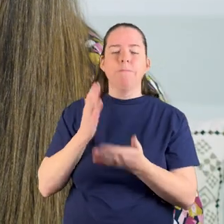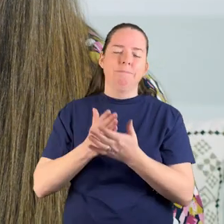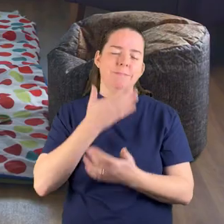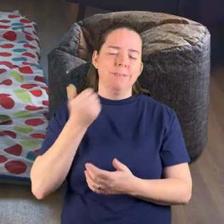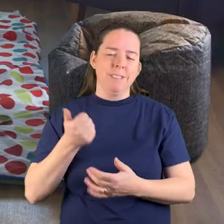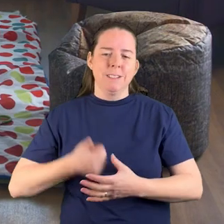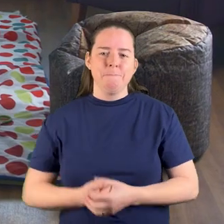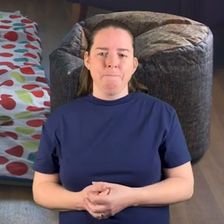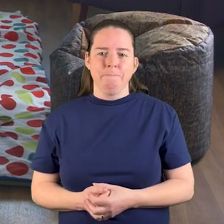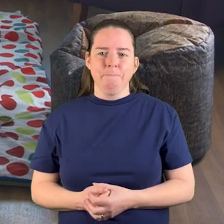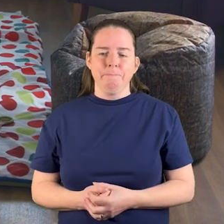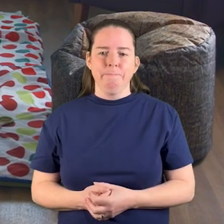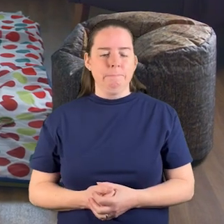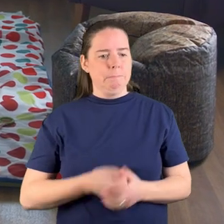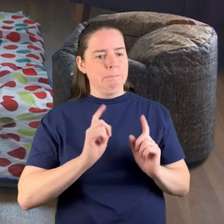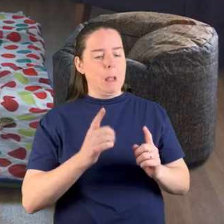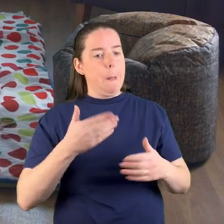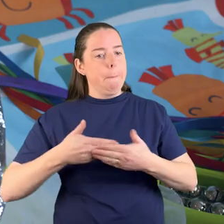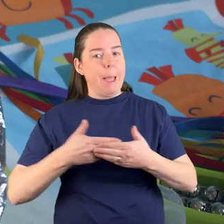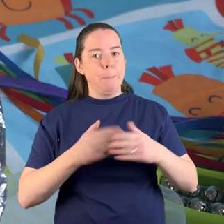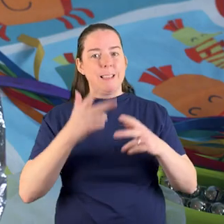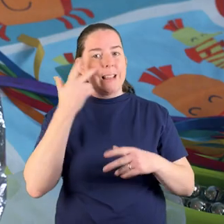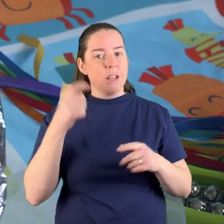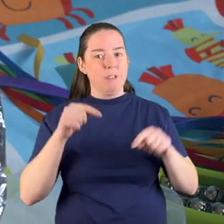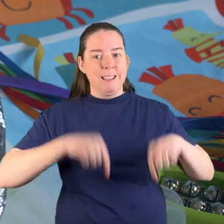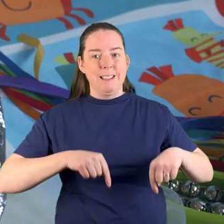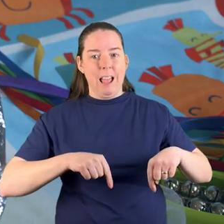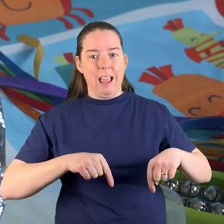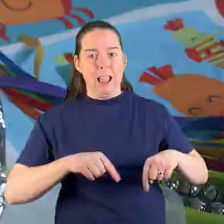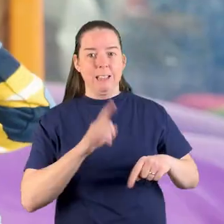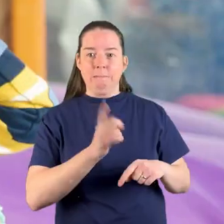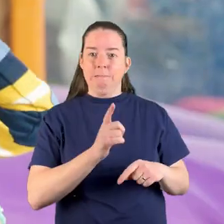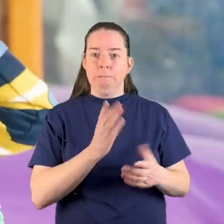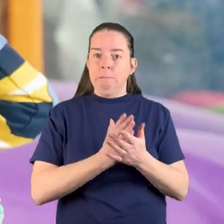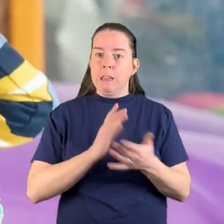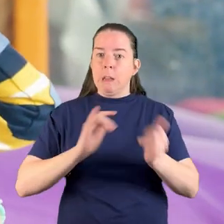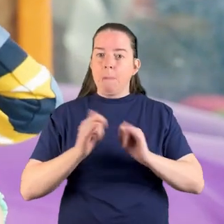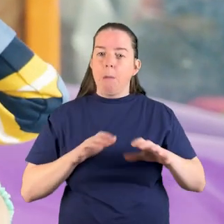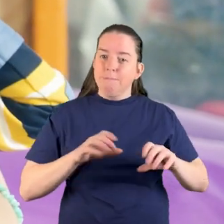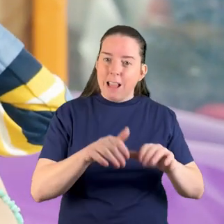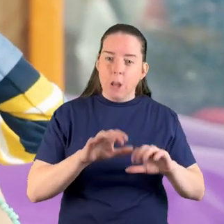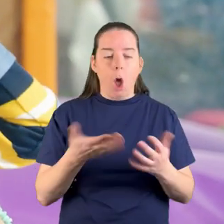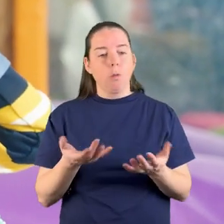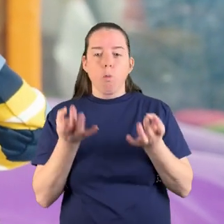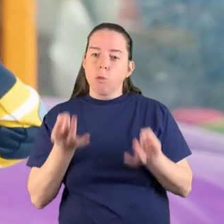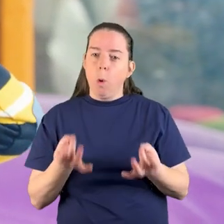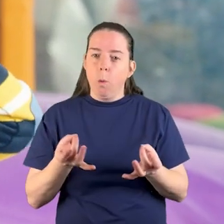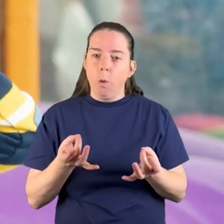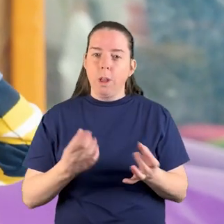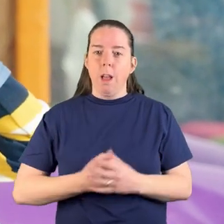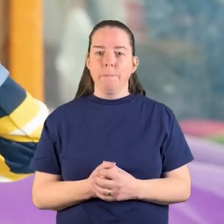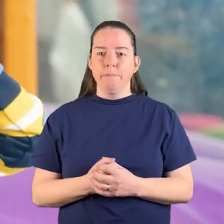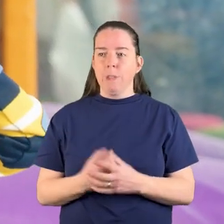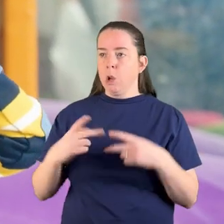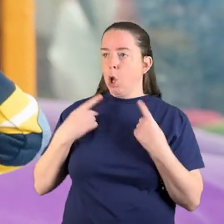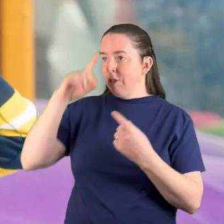nice. So this is where we used to do baby sensory. Sometimes we did baby massage or baby yoga, led by one of